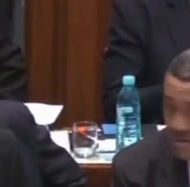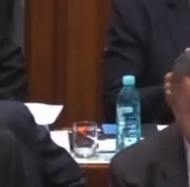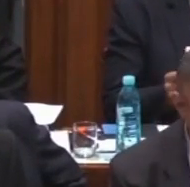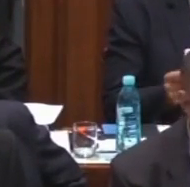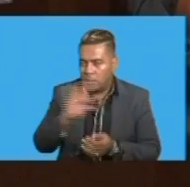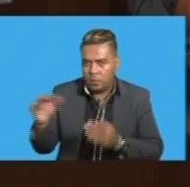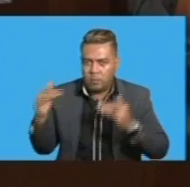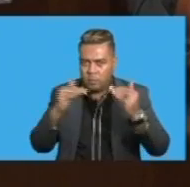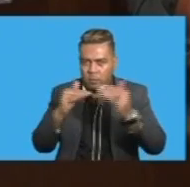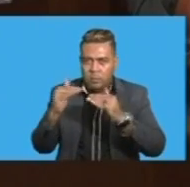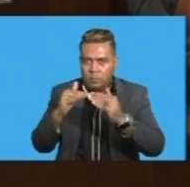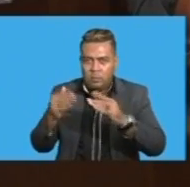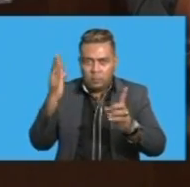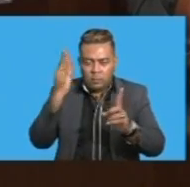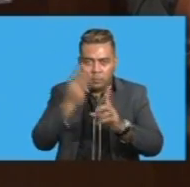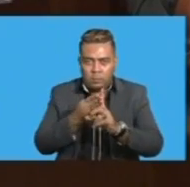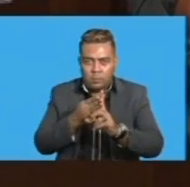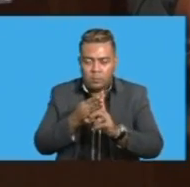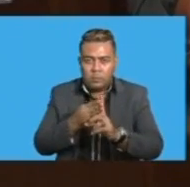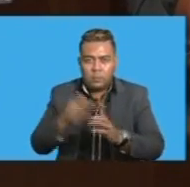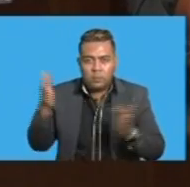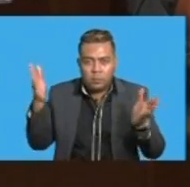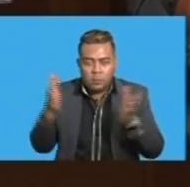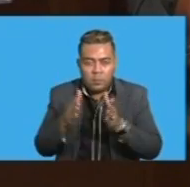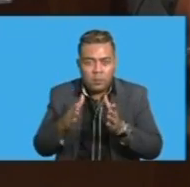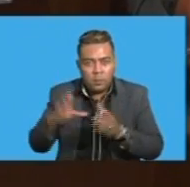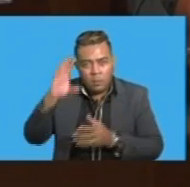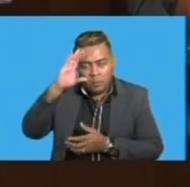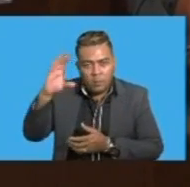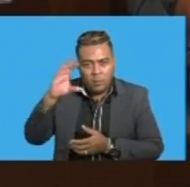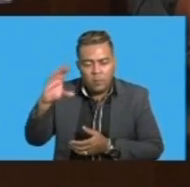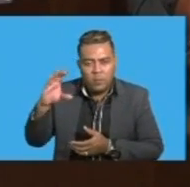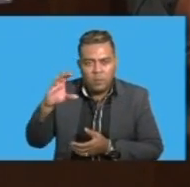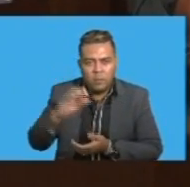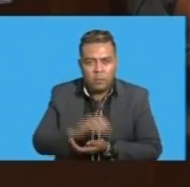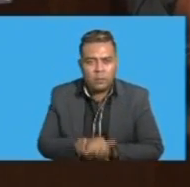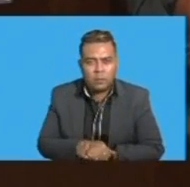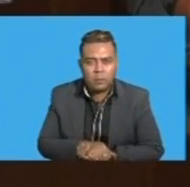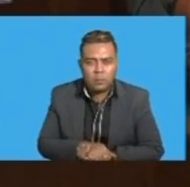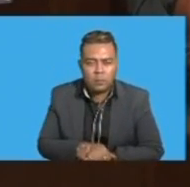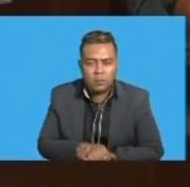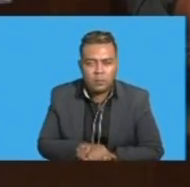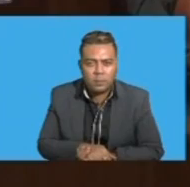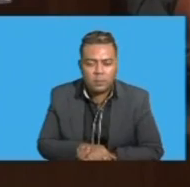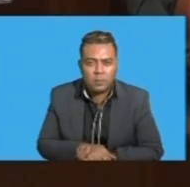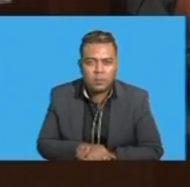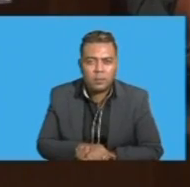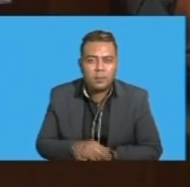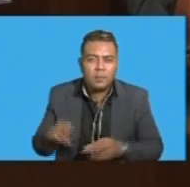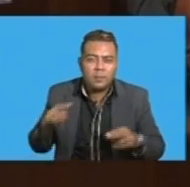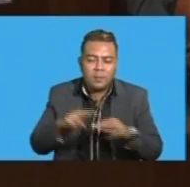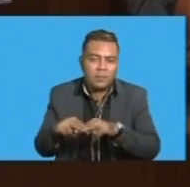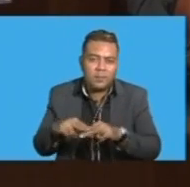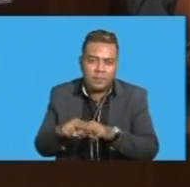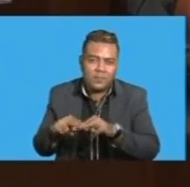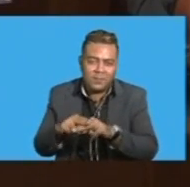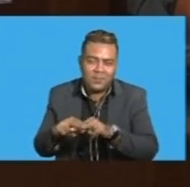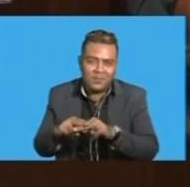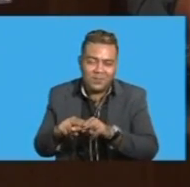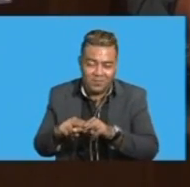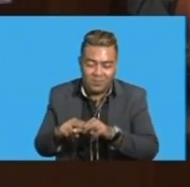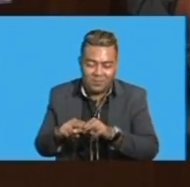transparent. Smaller countries like ours were bullied in the name of tax cooperation. In Fiji's case specifically, Mr. Speaker,